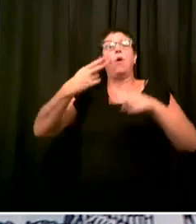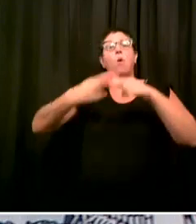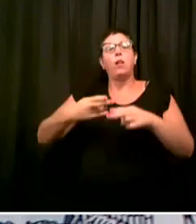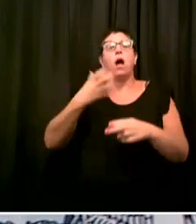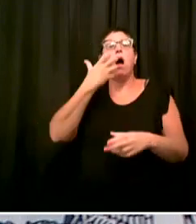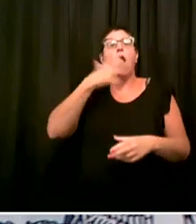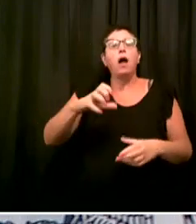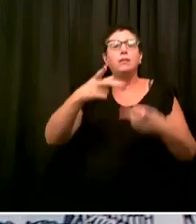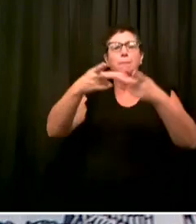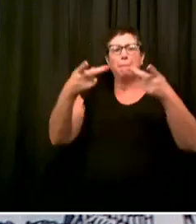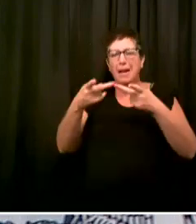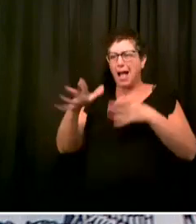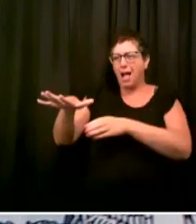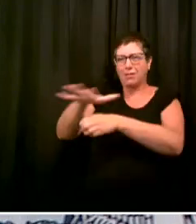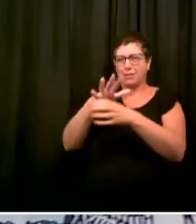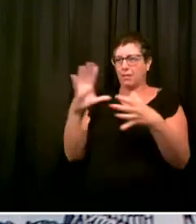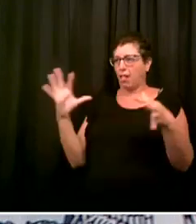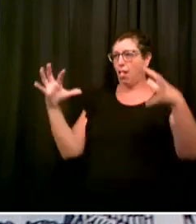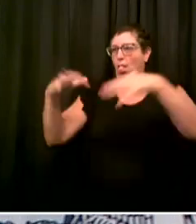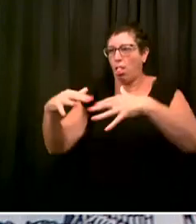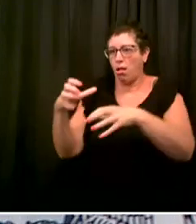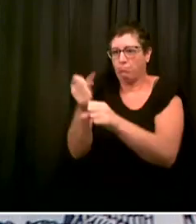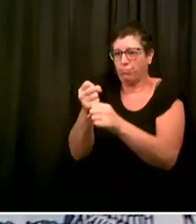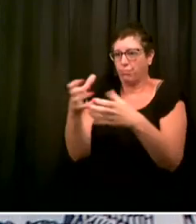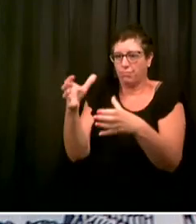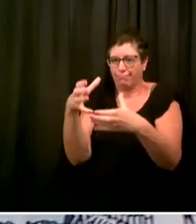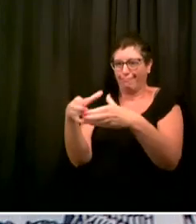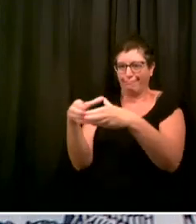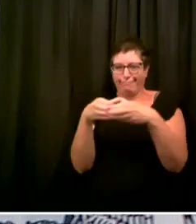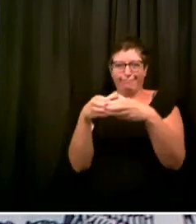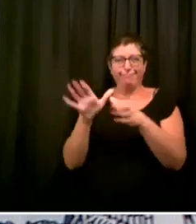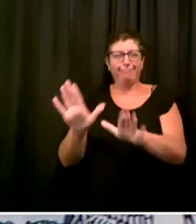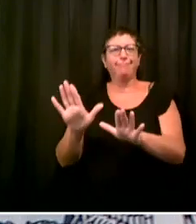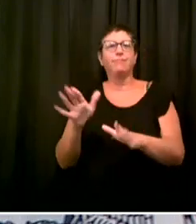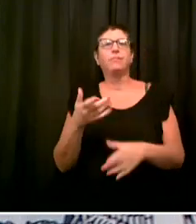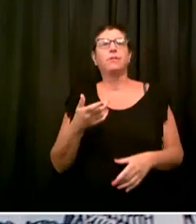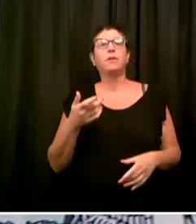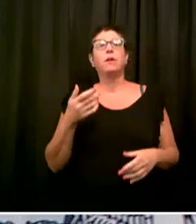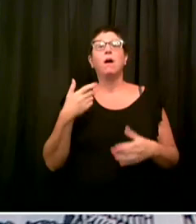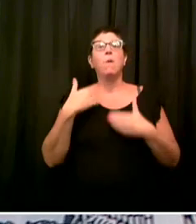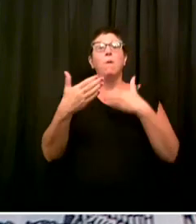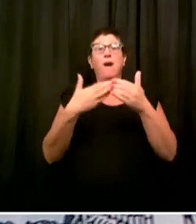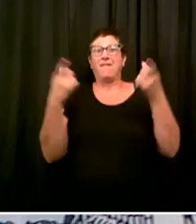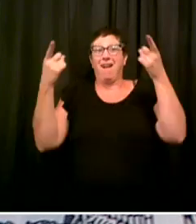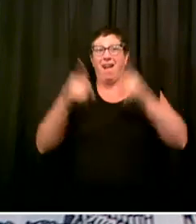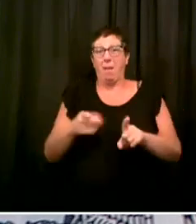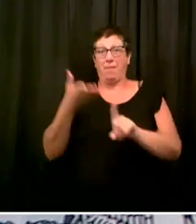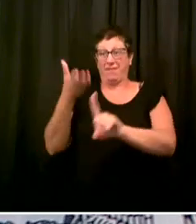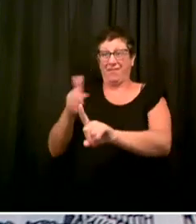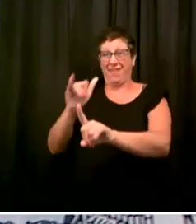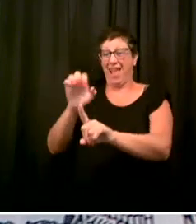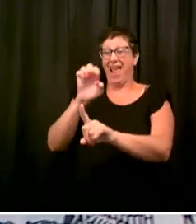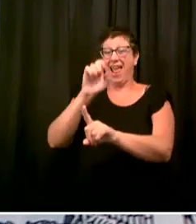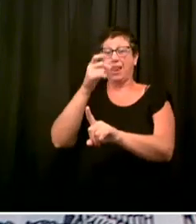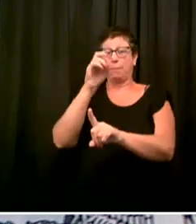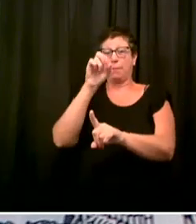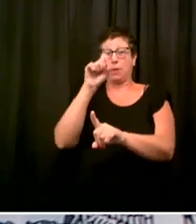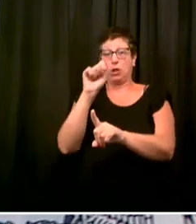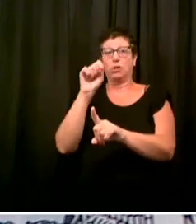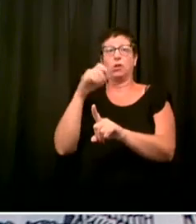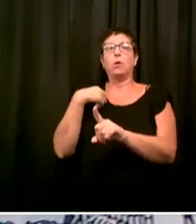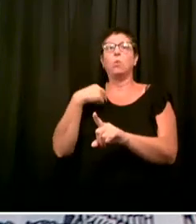effect. Whatever it is in Elmhurst, we're going to go deal with it either way. 311 should be able to take the complaint and make sure it